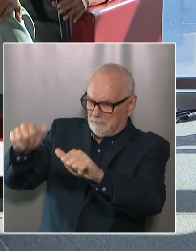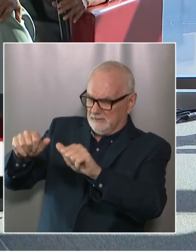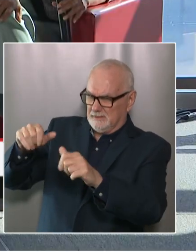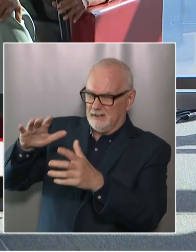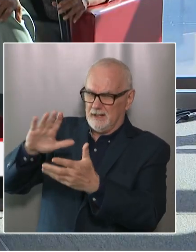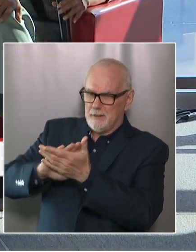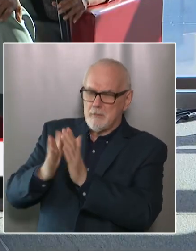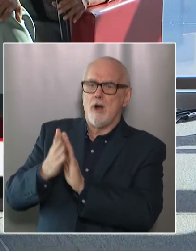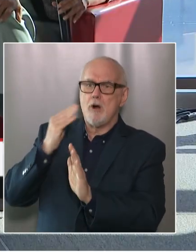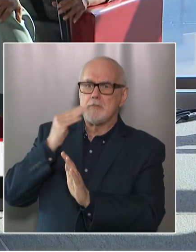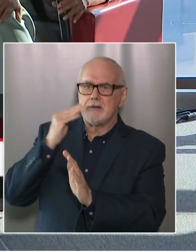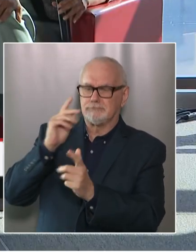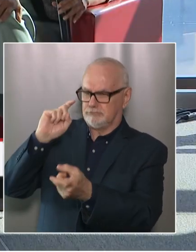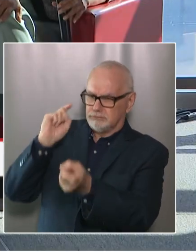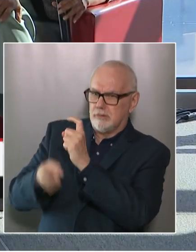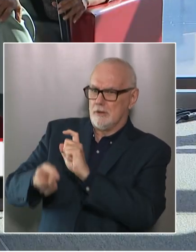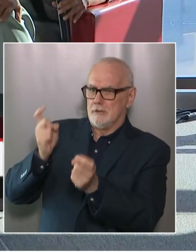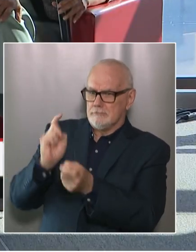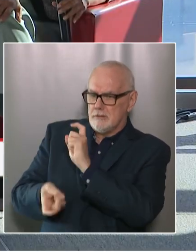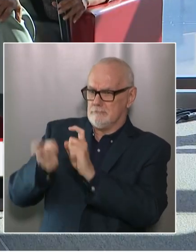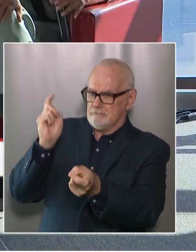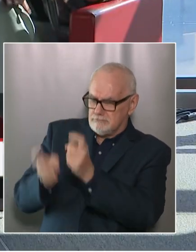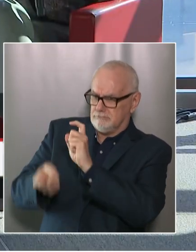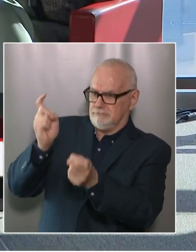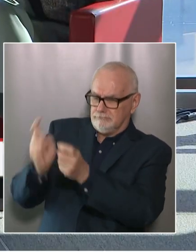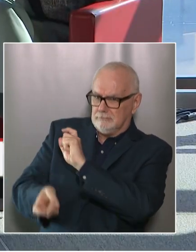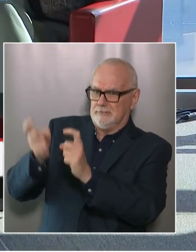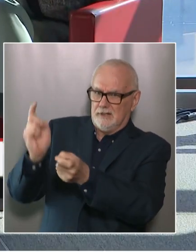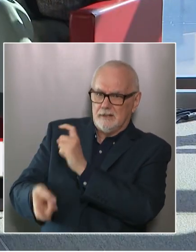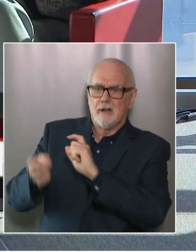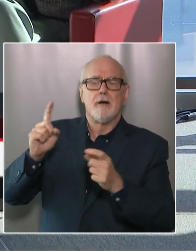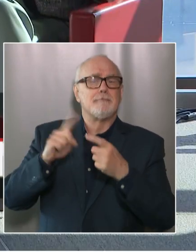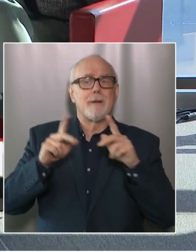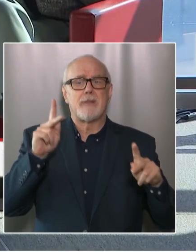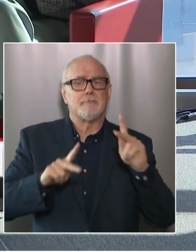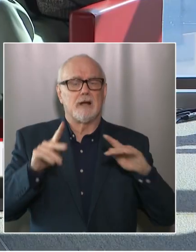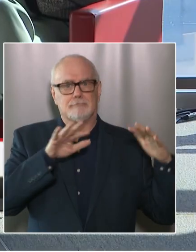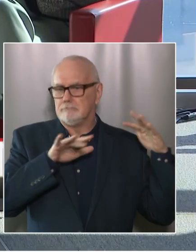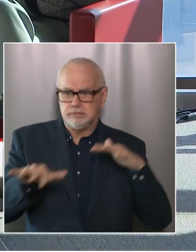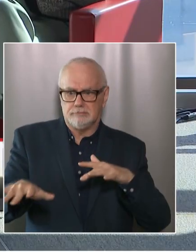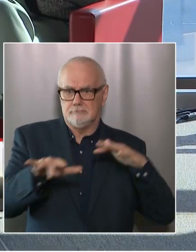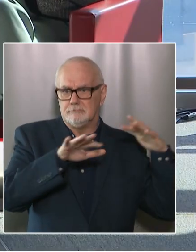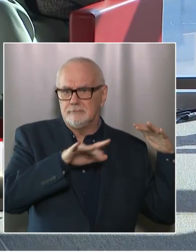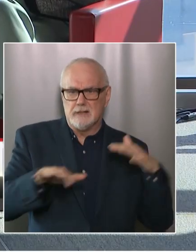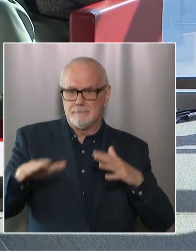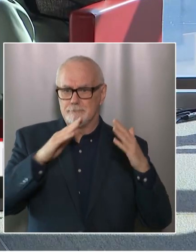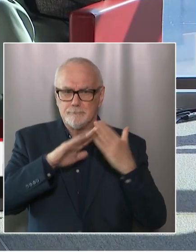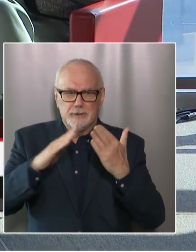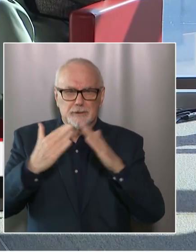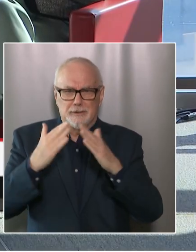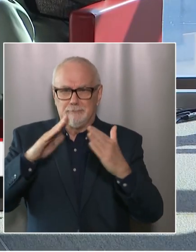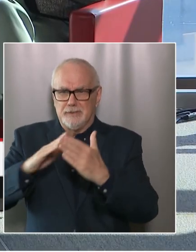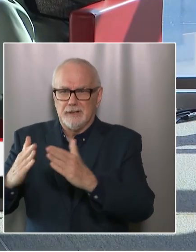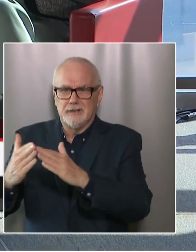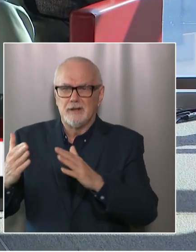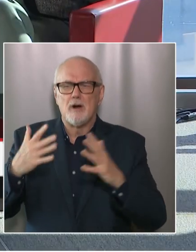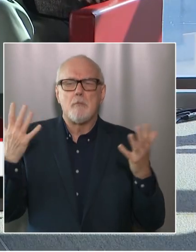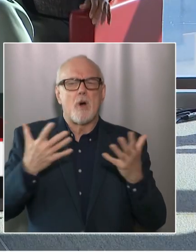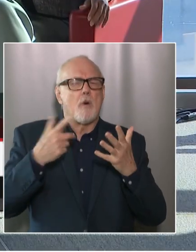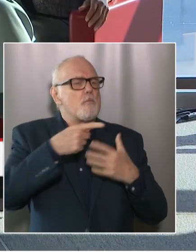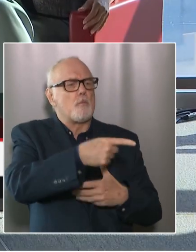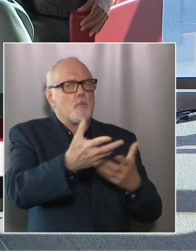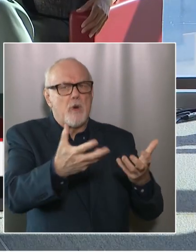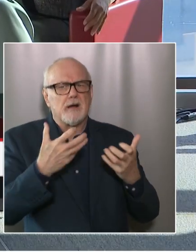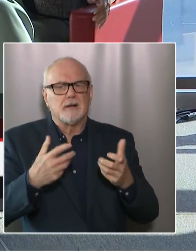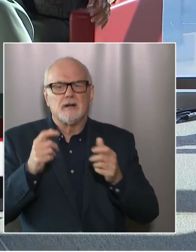what do you think that they'll say about sort of like the vibrancy of our downtown now that housing is also, you know, sort of at the forefront? Well,